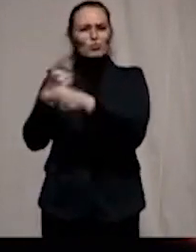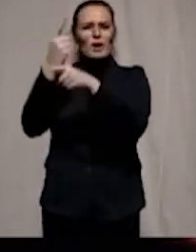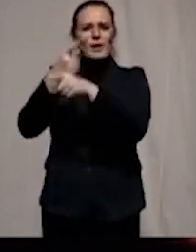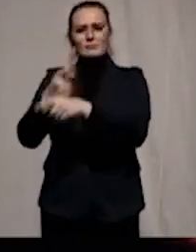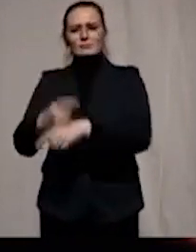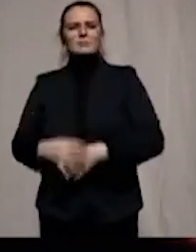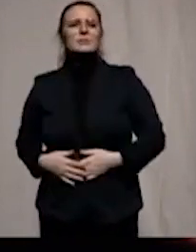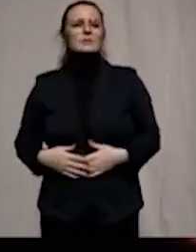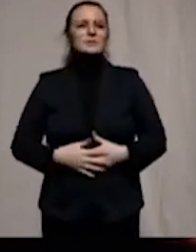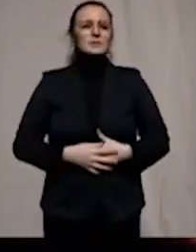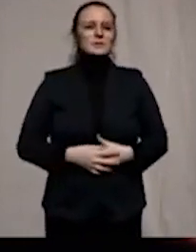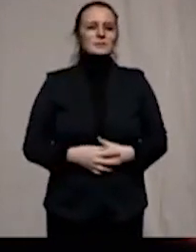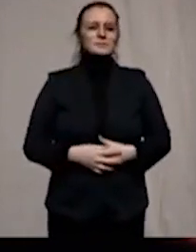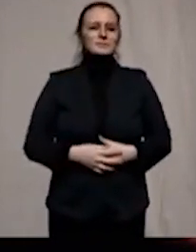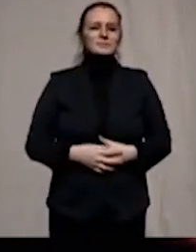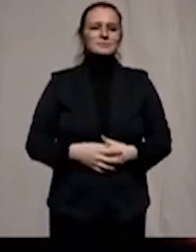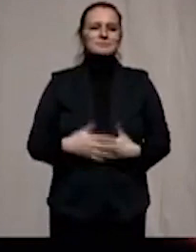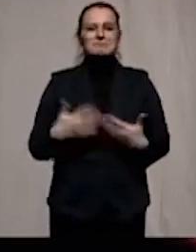looking to achieve?